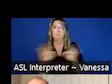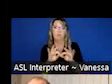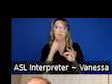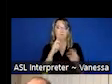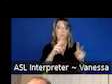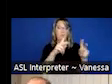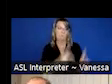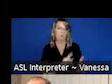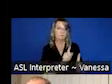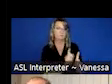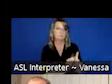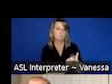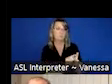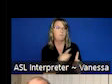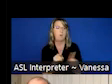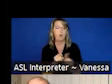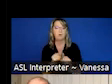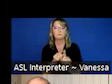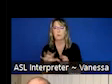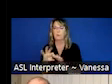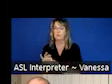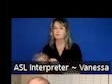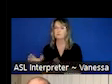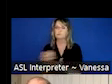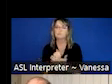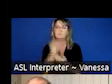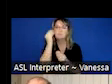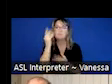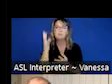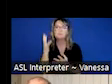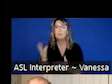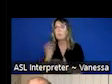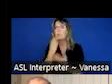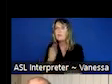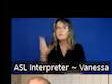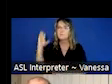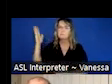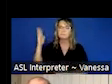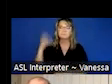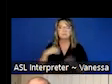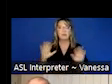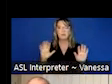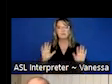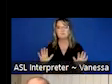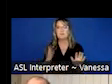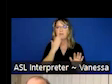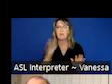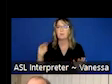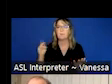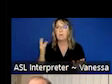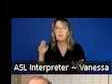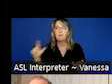the more general data gathering level. So thank you for this presentation. I thought it was excellent. Thank you, Michael. Thank you,